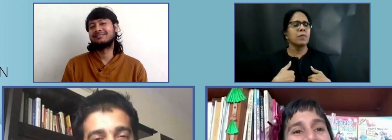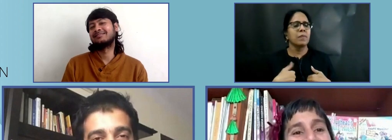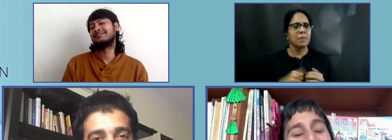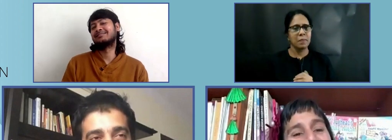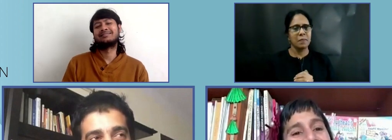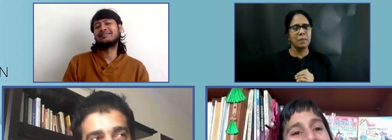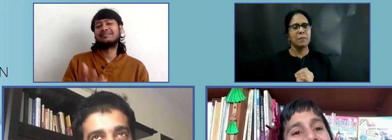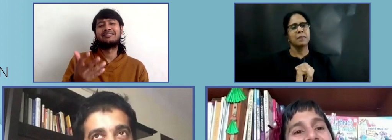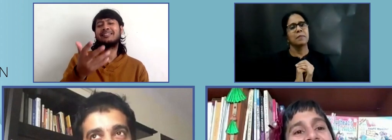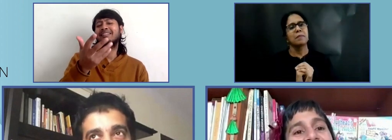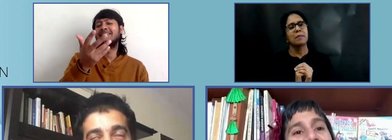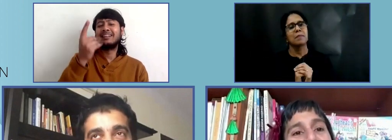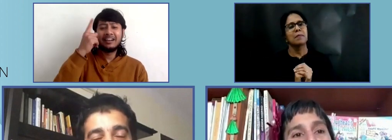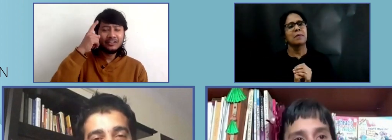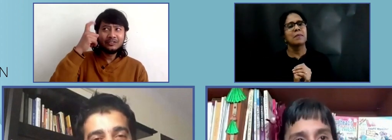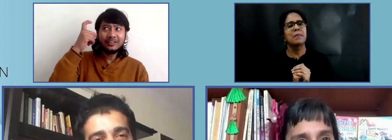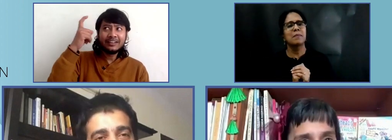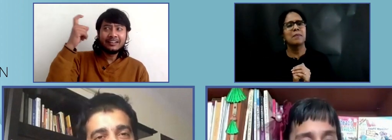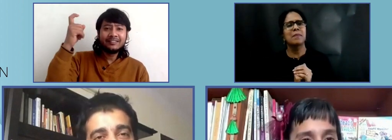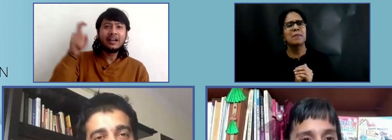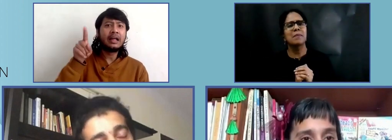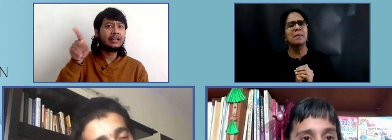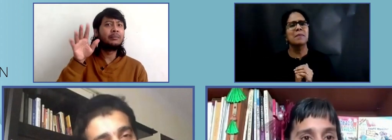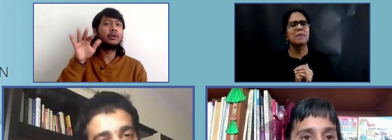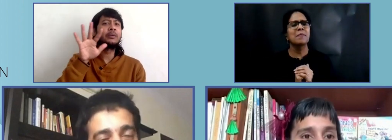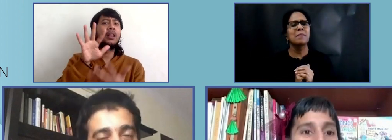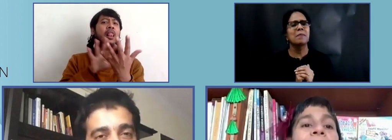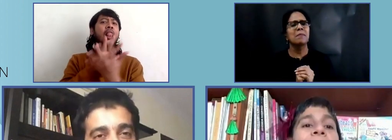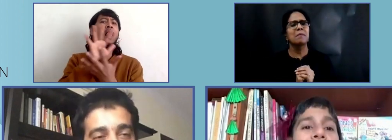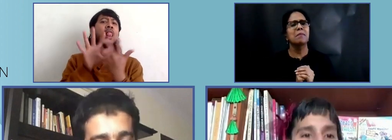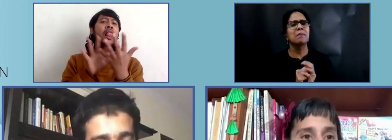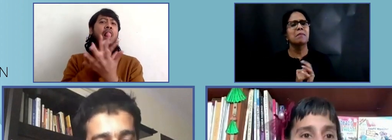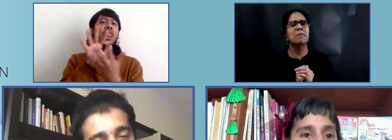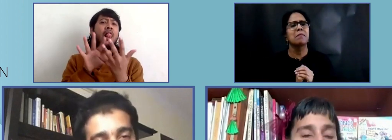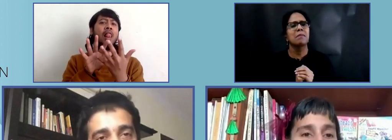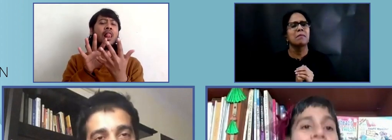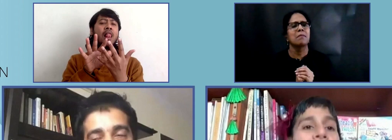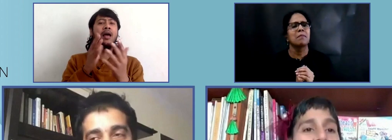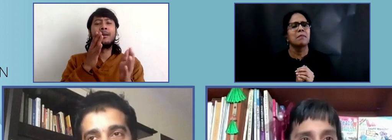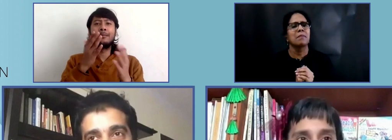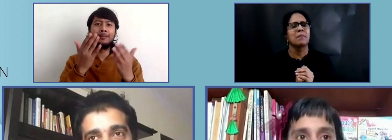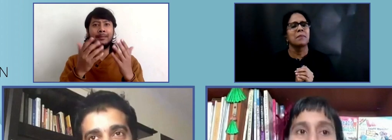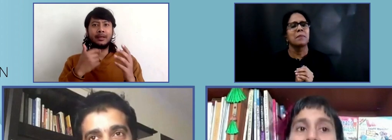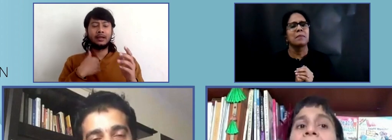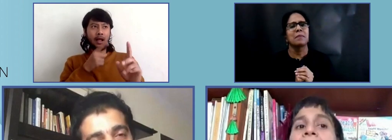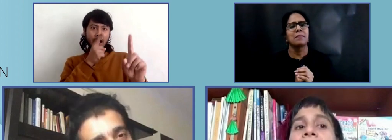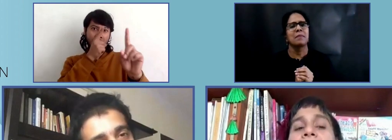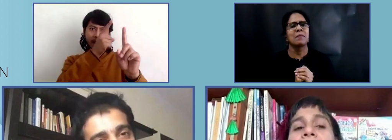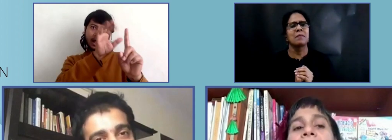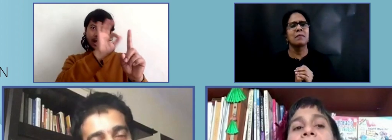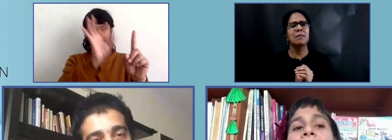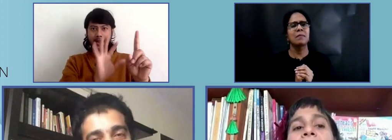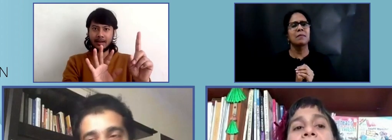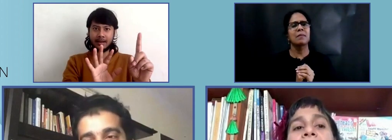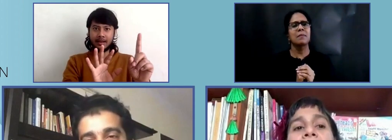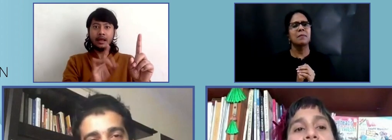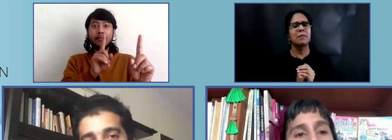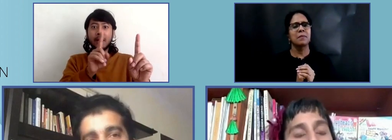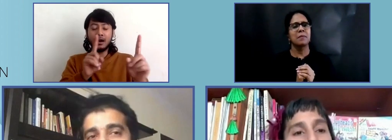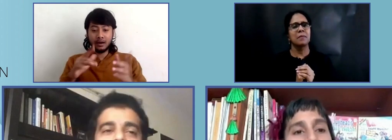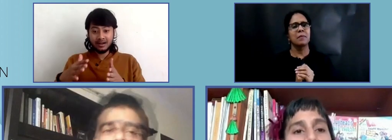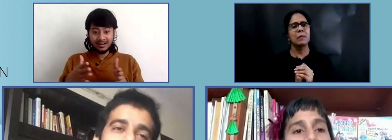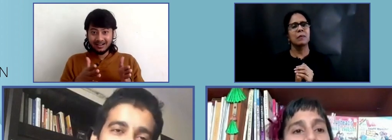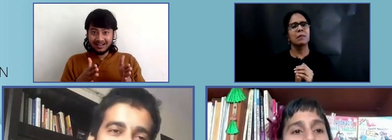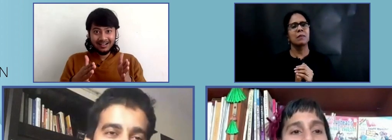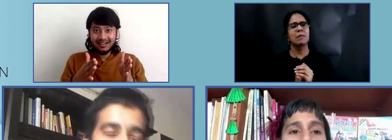be like very vaguely we want to be something, someone, but then, along the way,